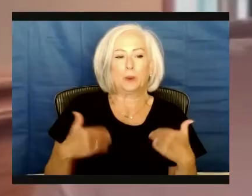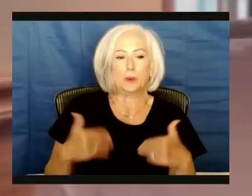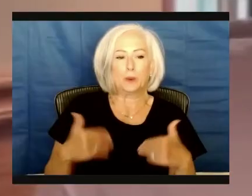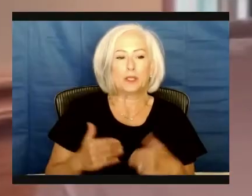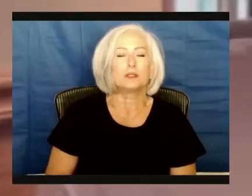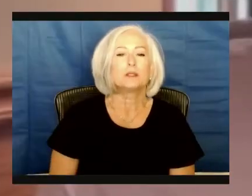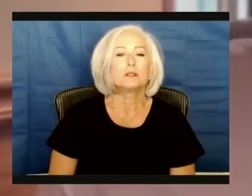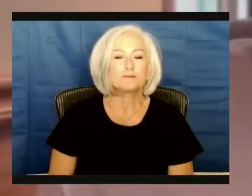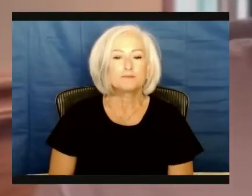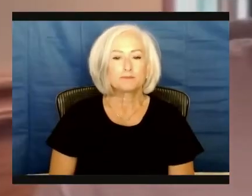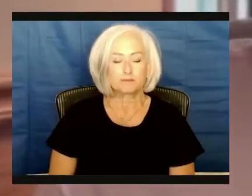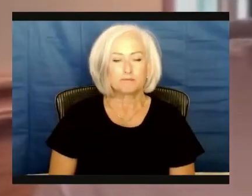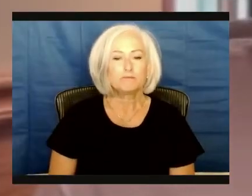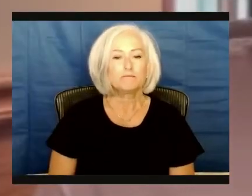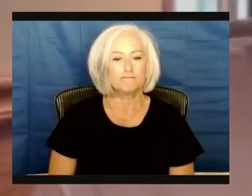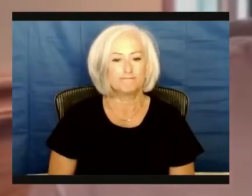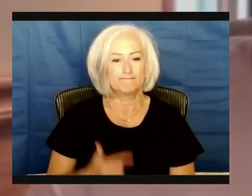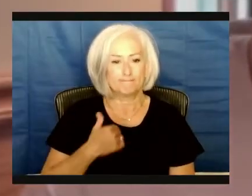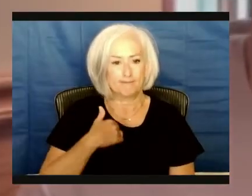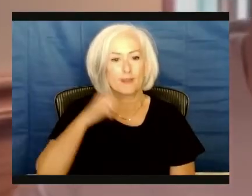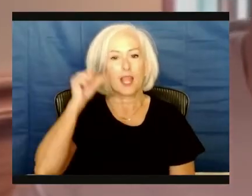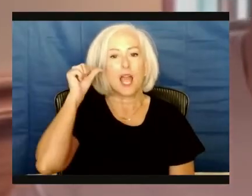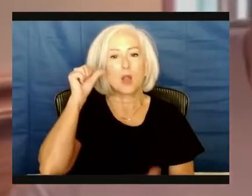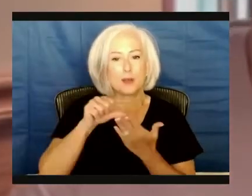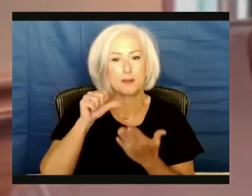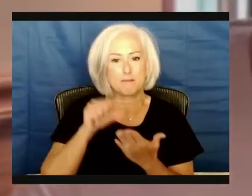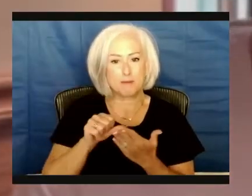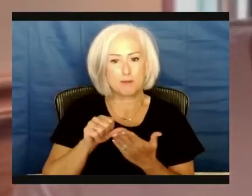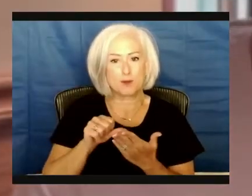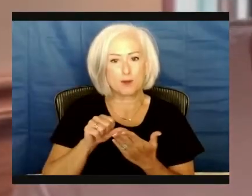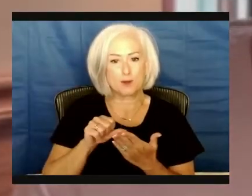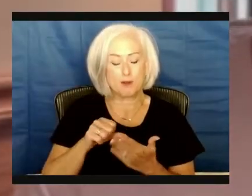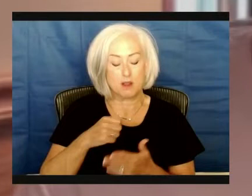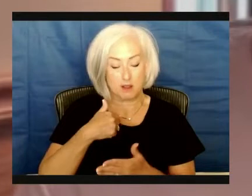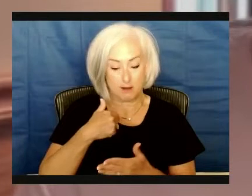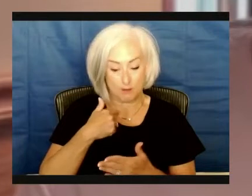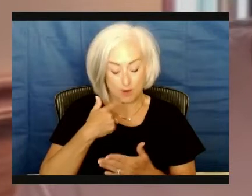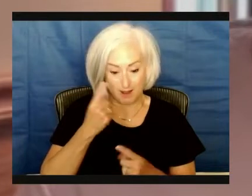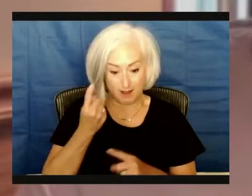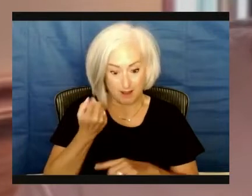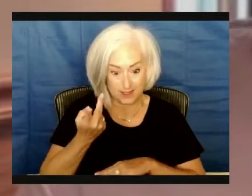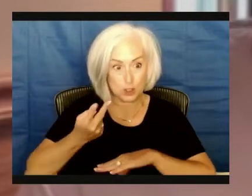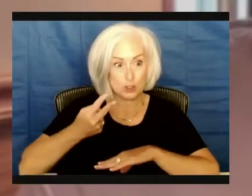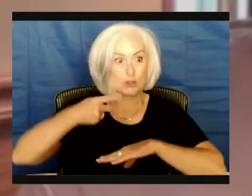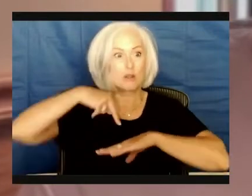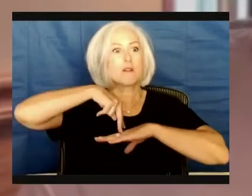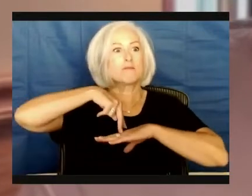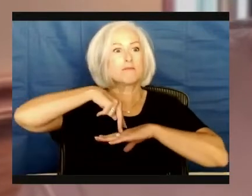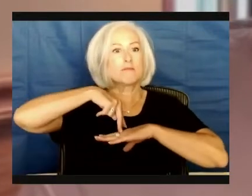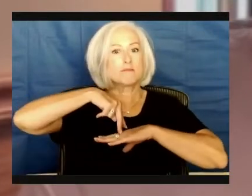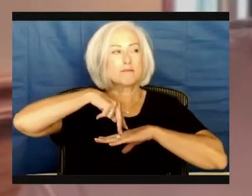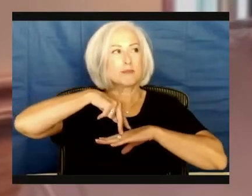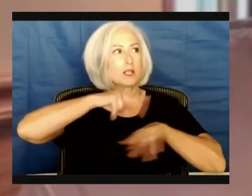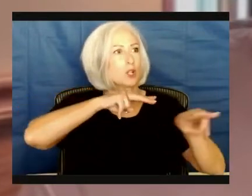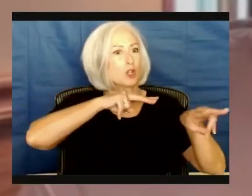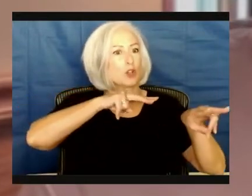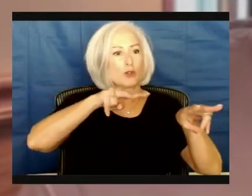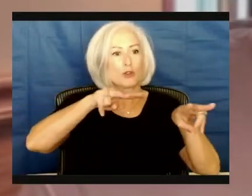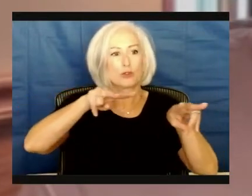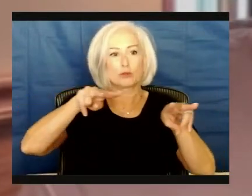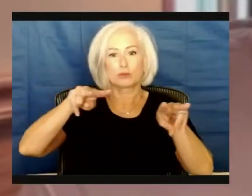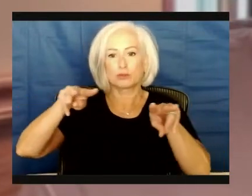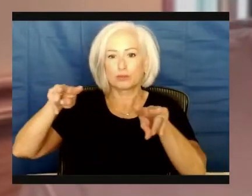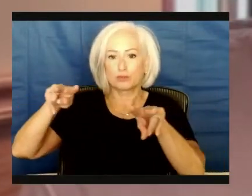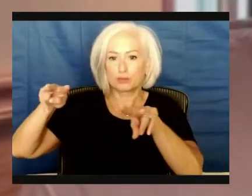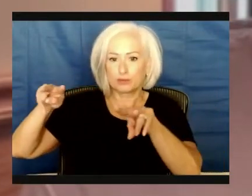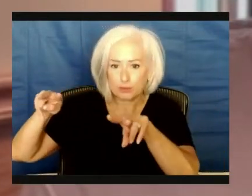Yeah, I remember when I was standing up and I was looking around that